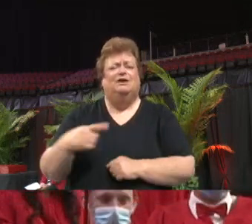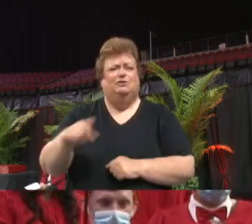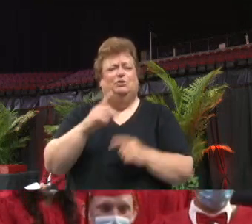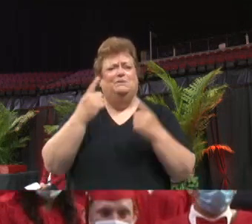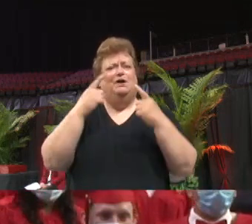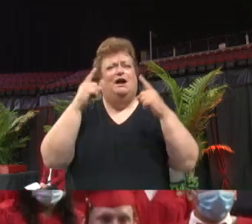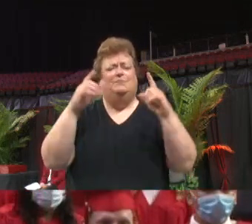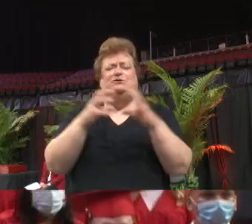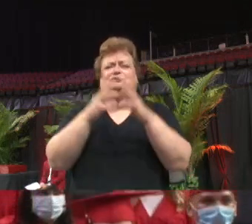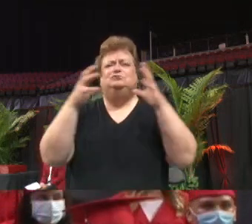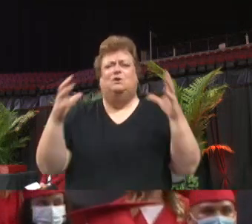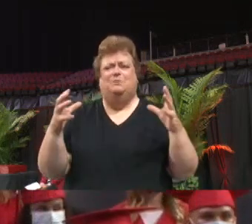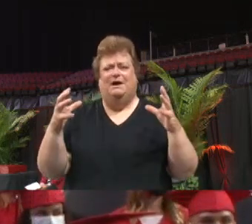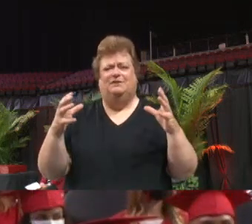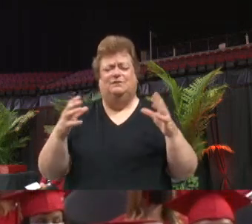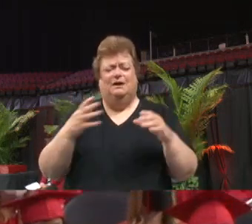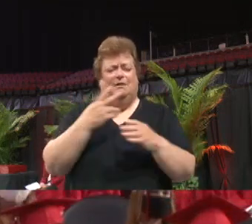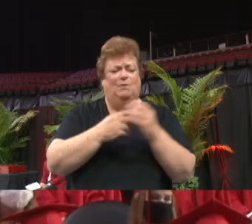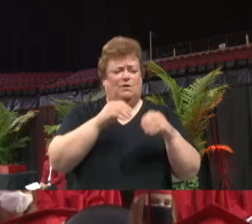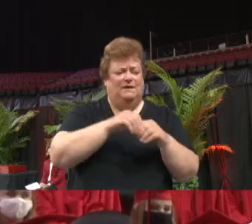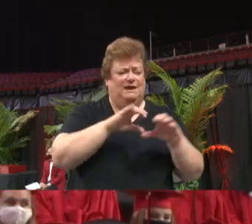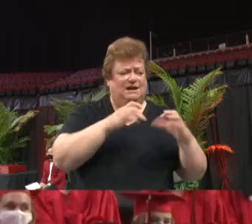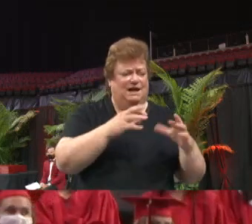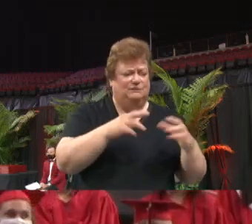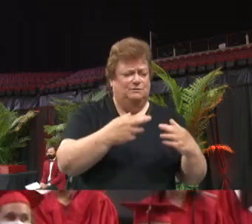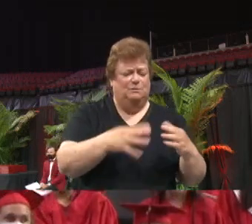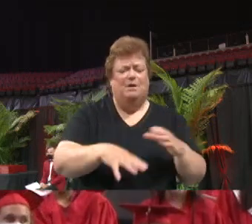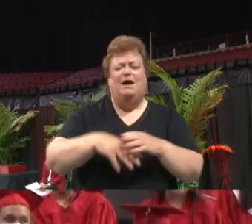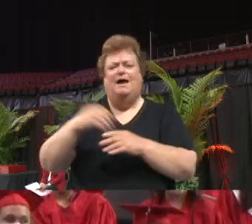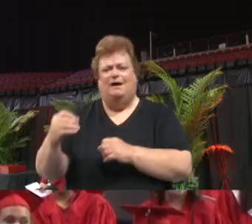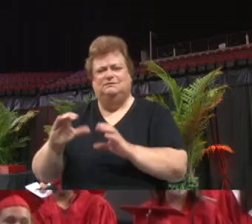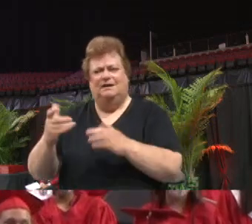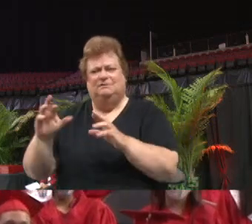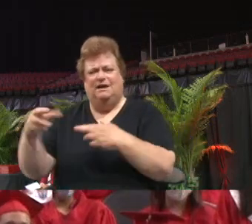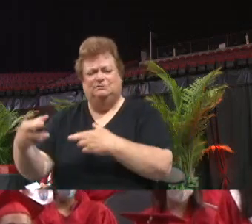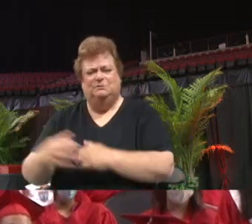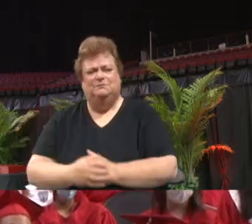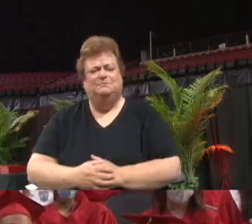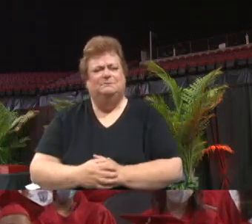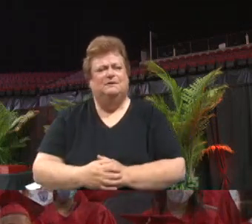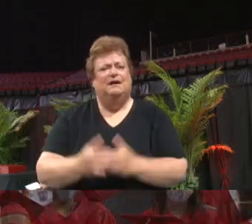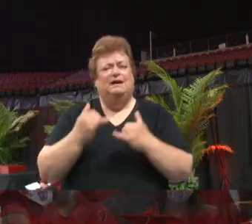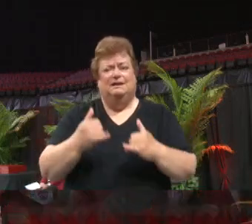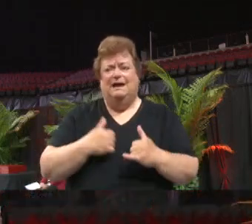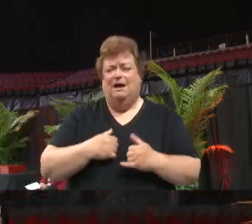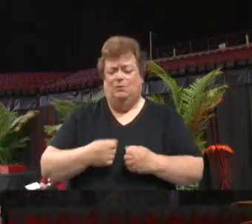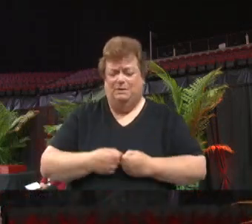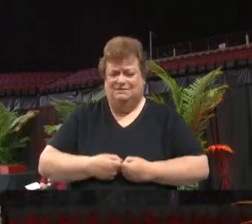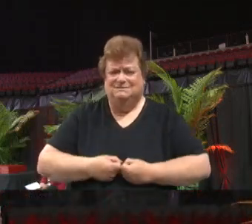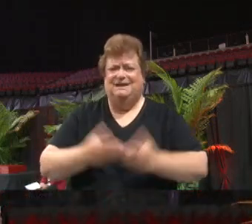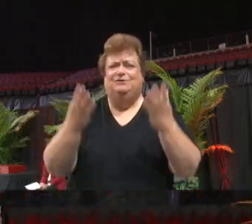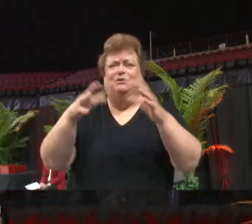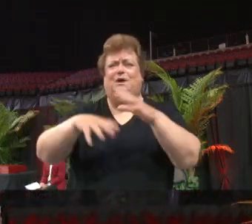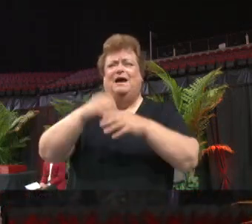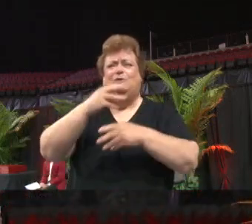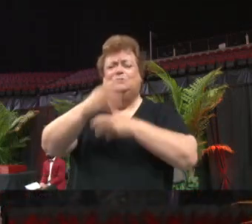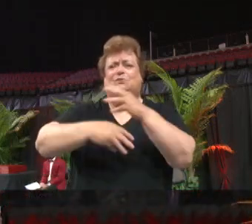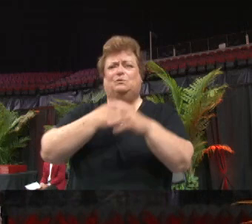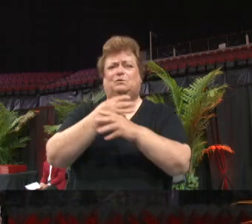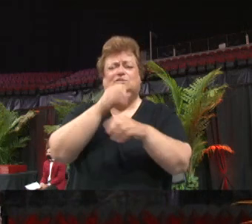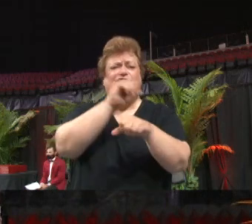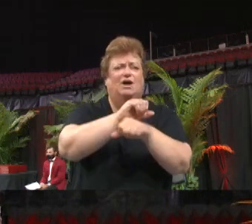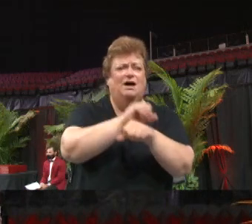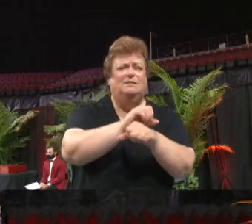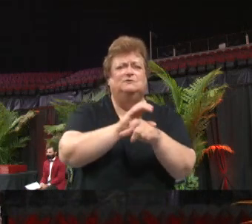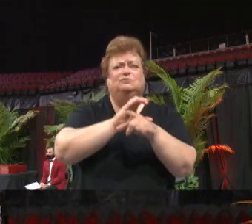so much, both in the classroom and outside the classroom. Now we're sending you out into the world, into jobs,